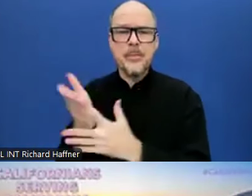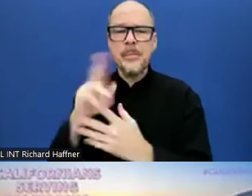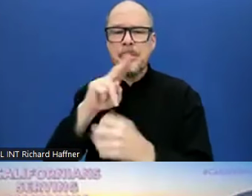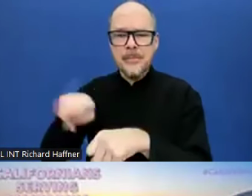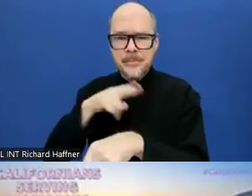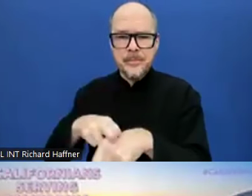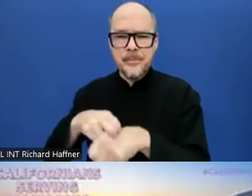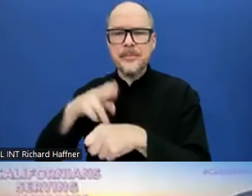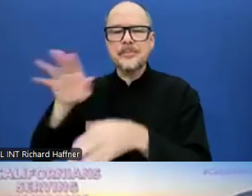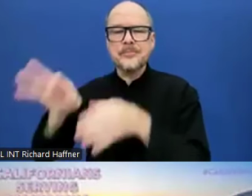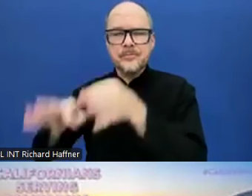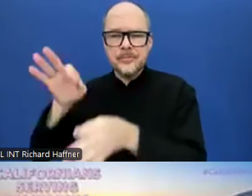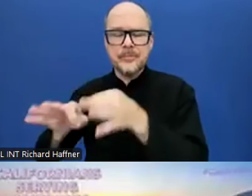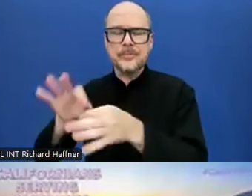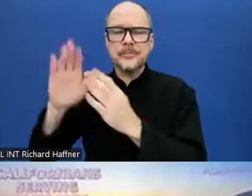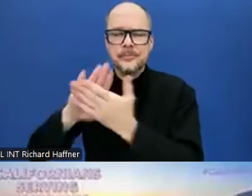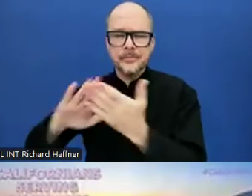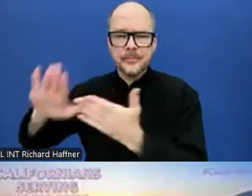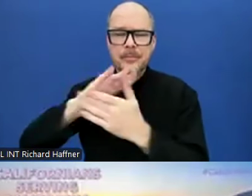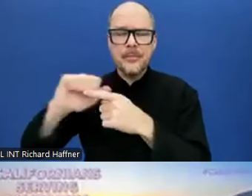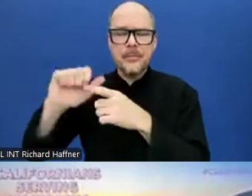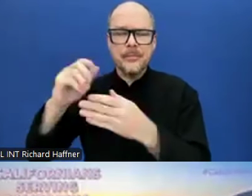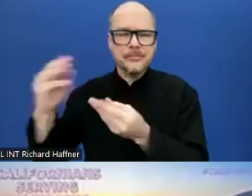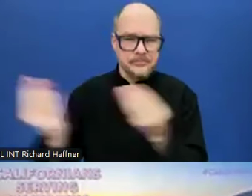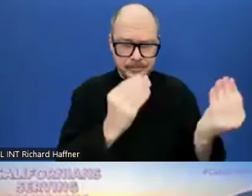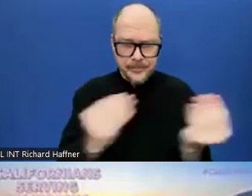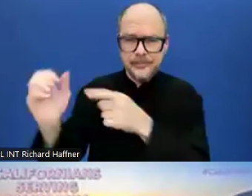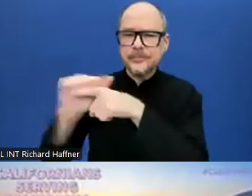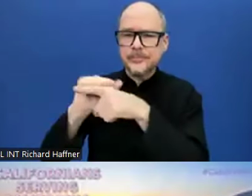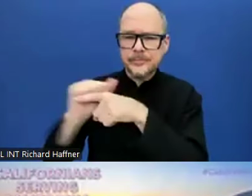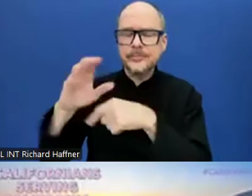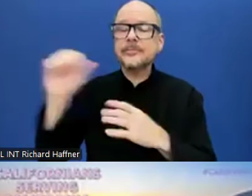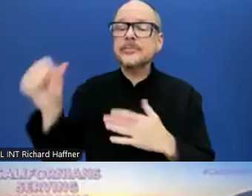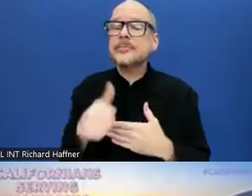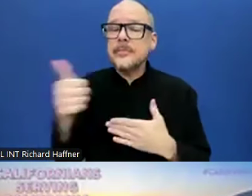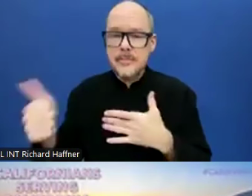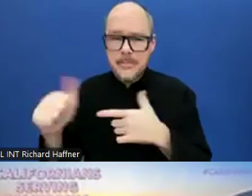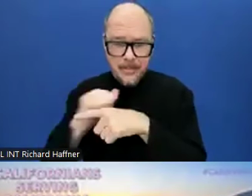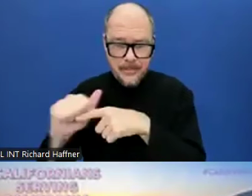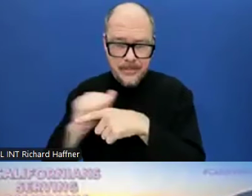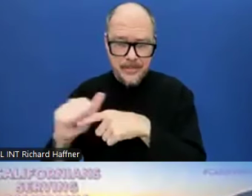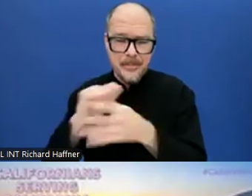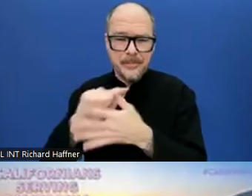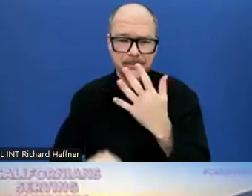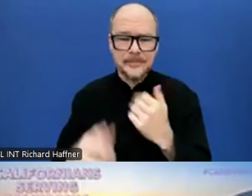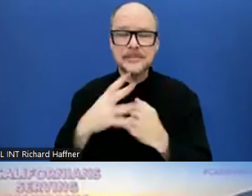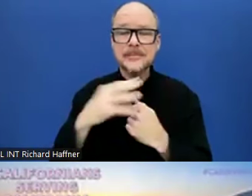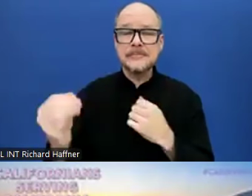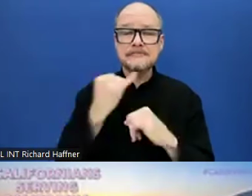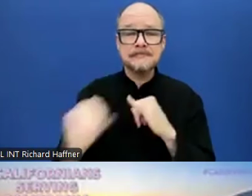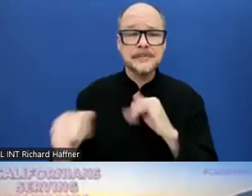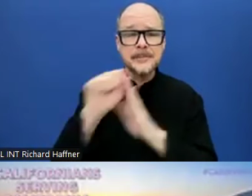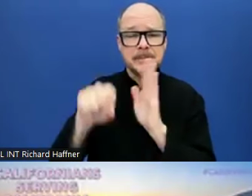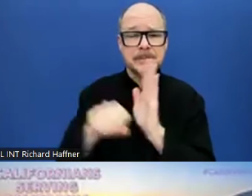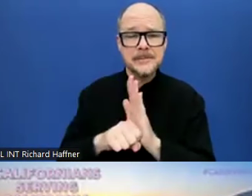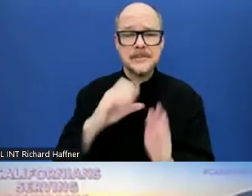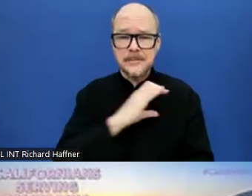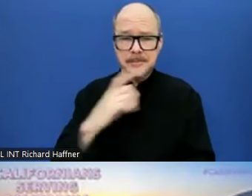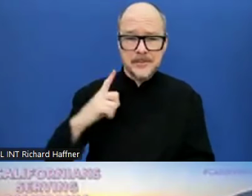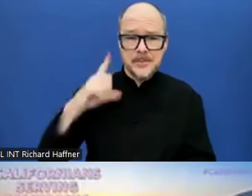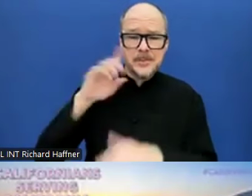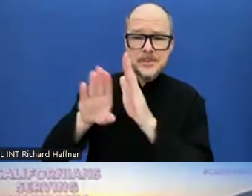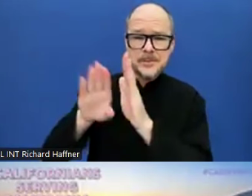College mediation training in November in addition to other training. And finally, the State Council on Developmental